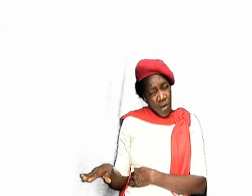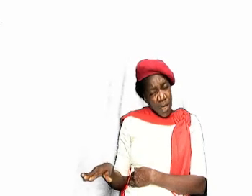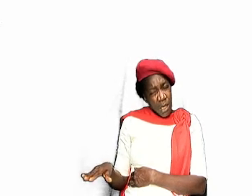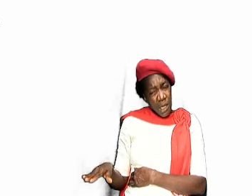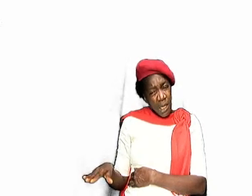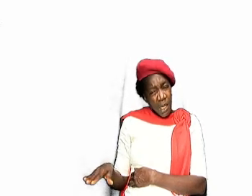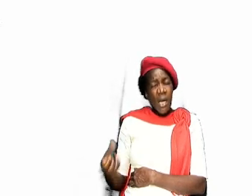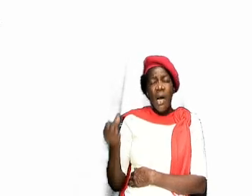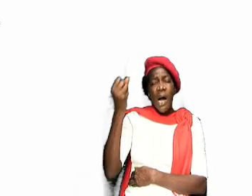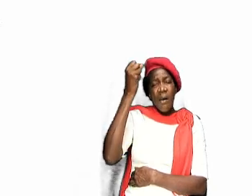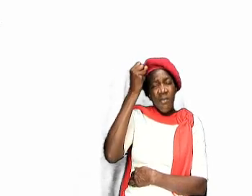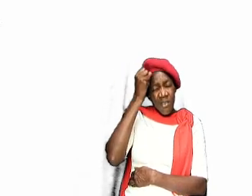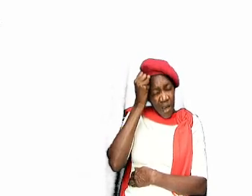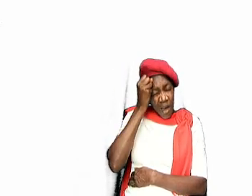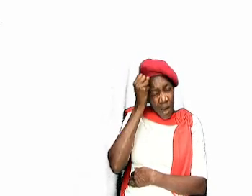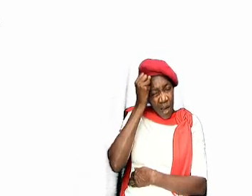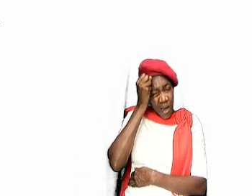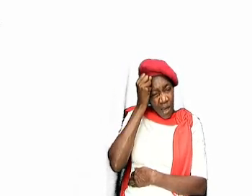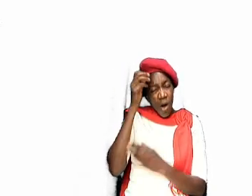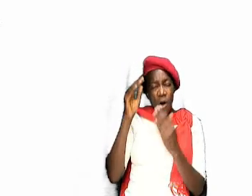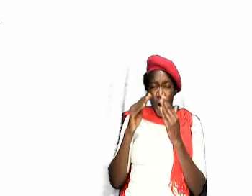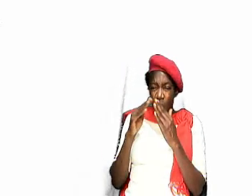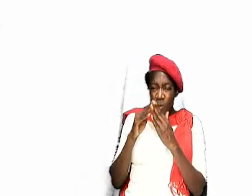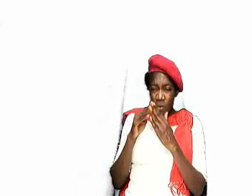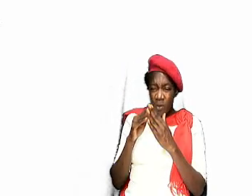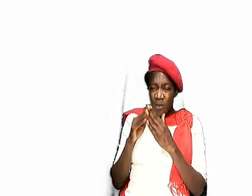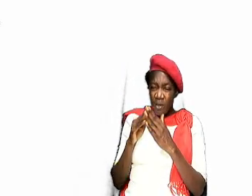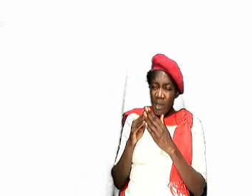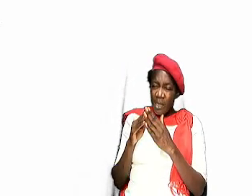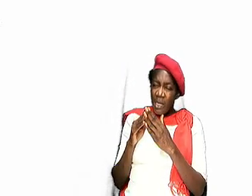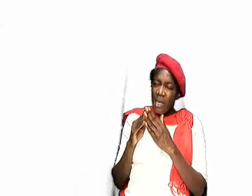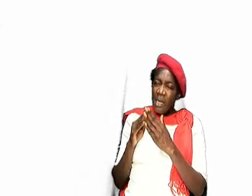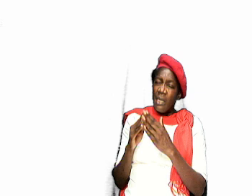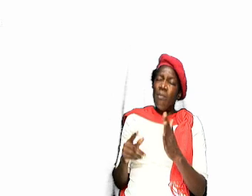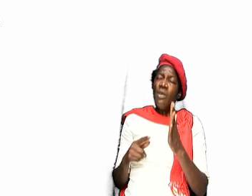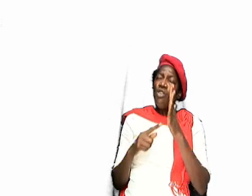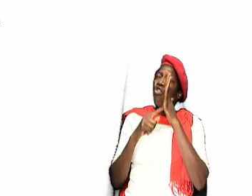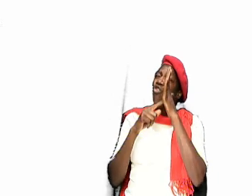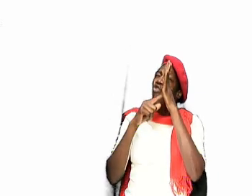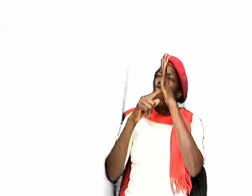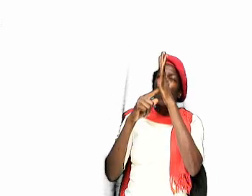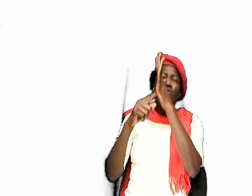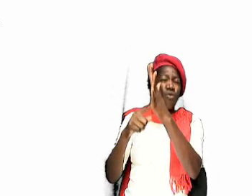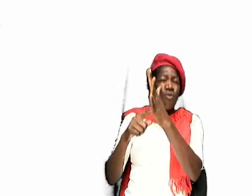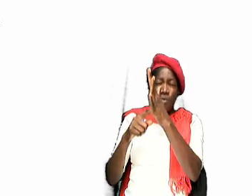or is there anyone of Saul's house that I might show them